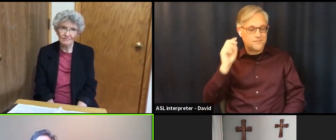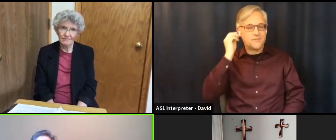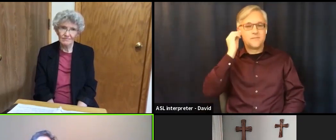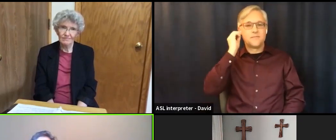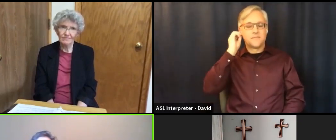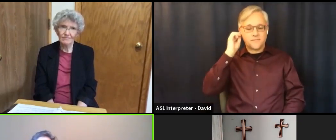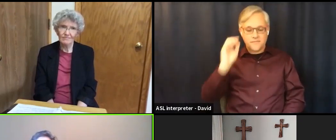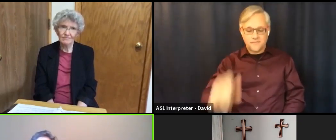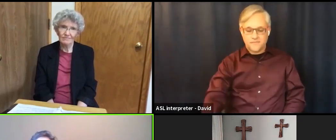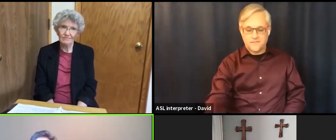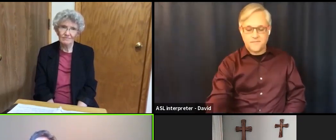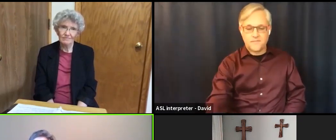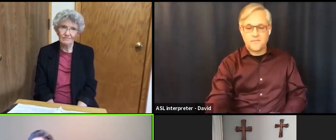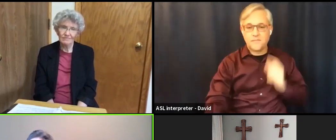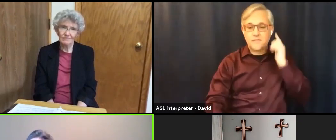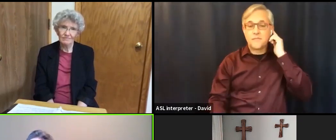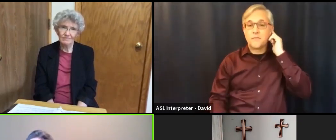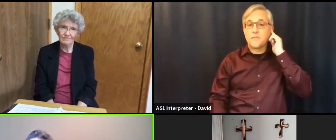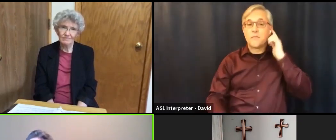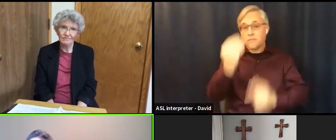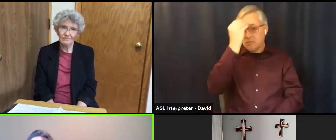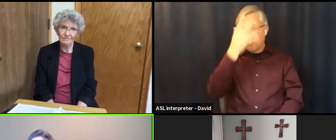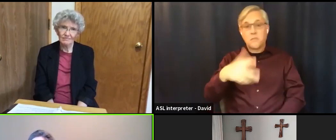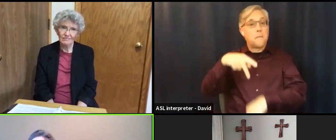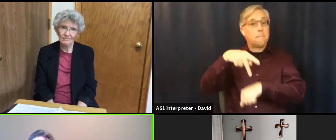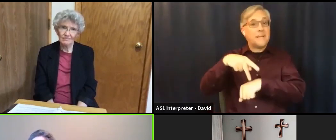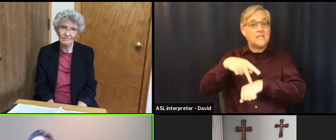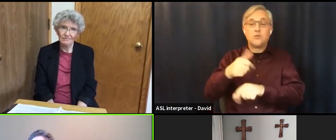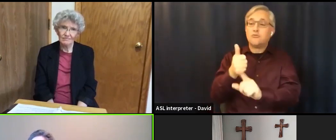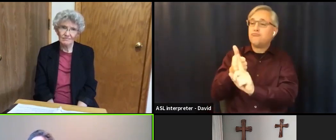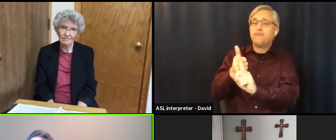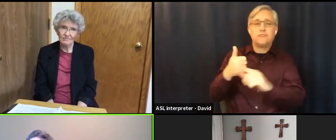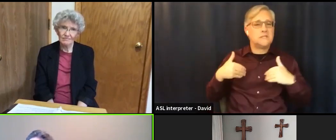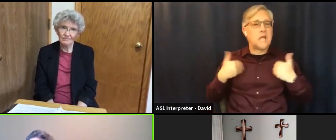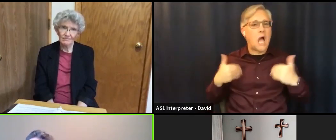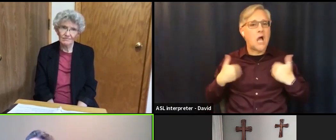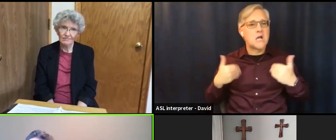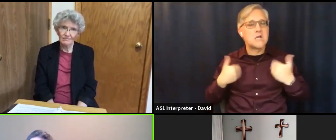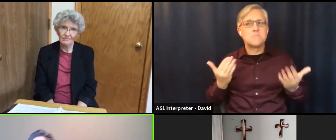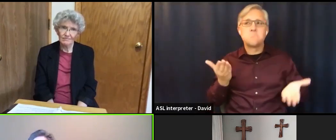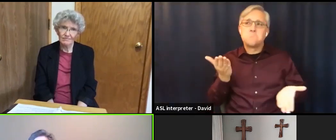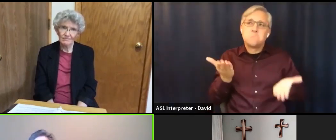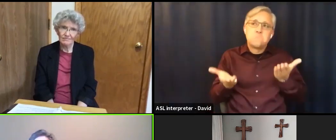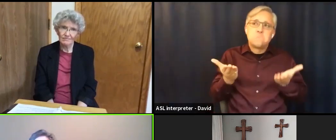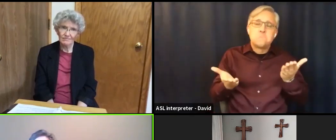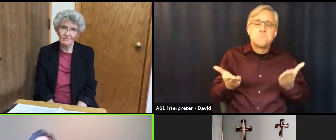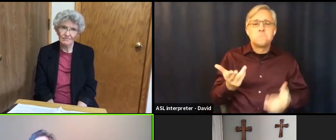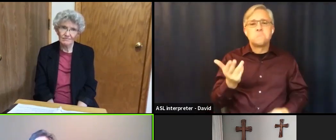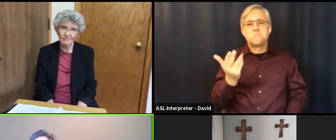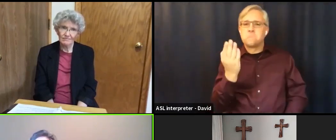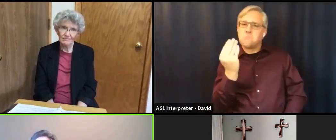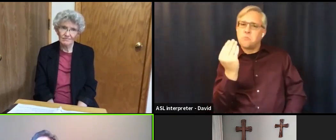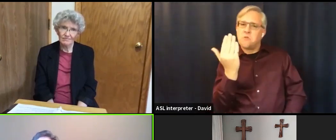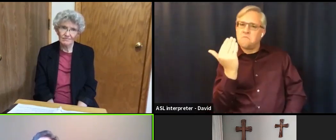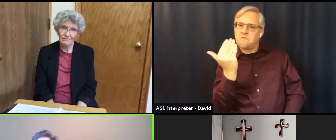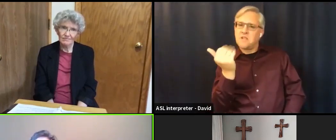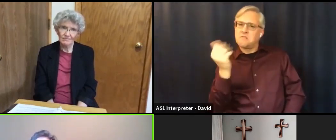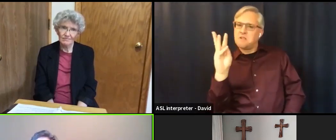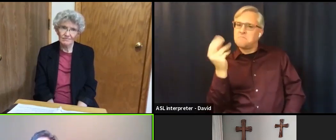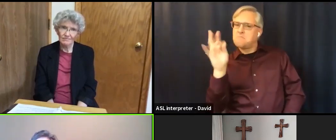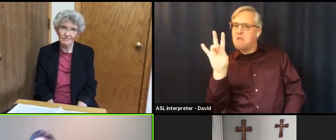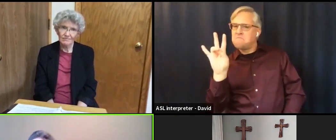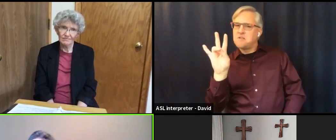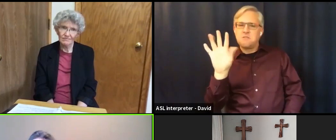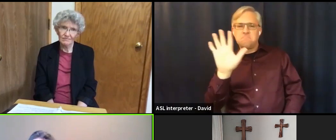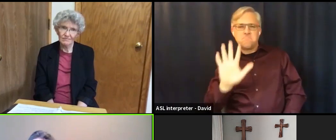Peter is a young man. He's probably in his early to mid-teen years, maybe